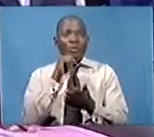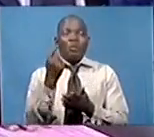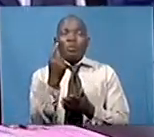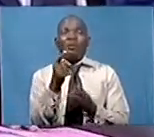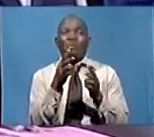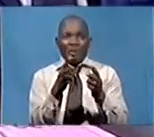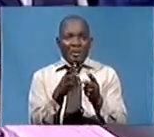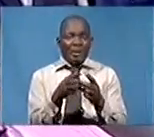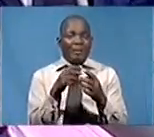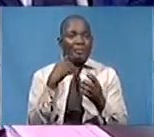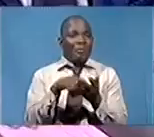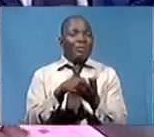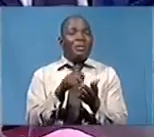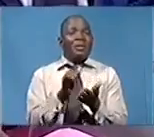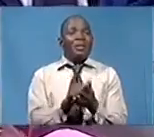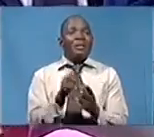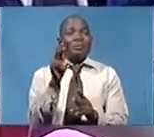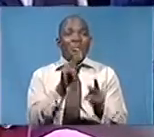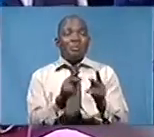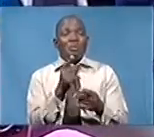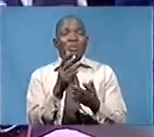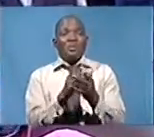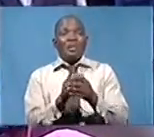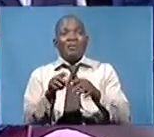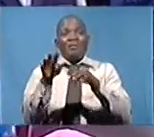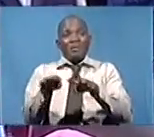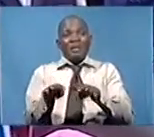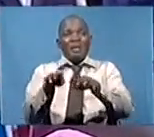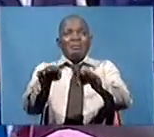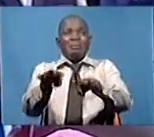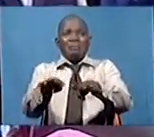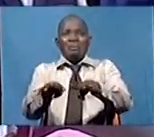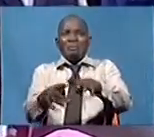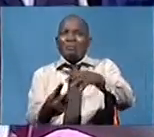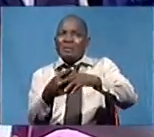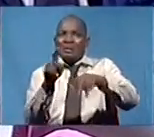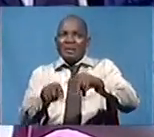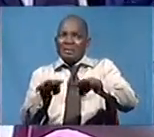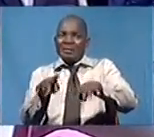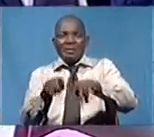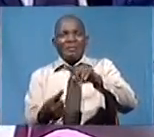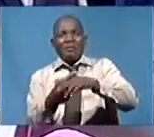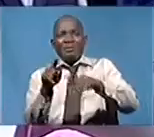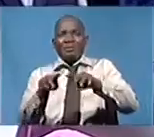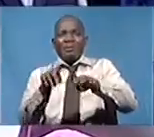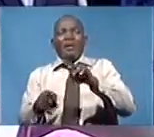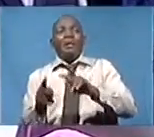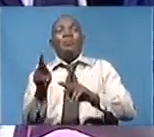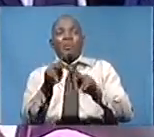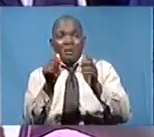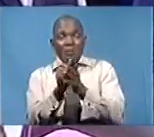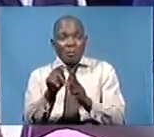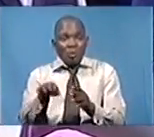verification. And therefore, in instances where people's fingers could not be recognized, and is the case of the petitioners, that those people were allowed to